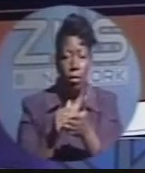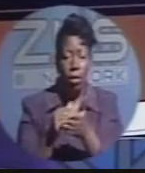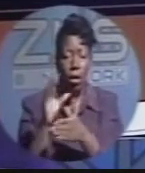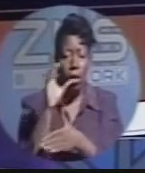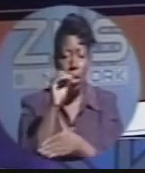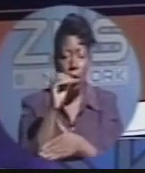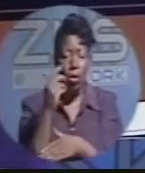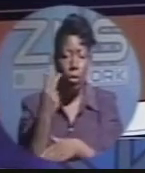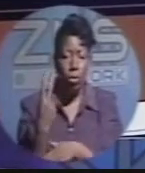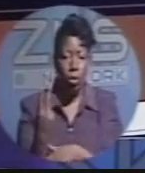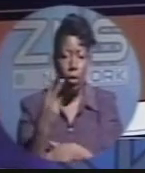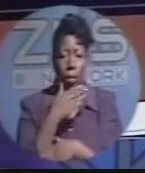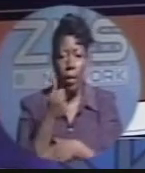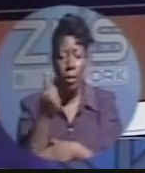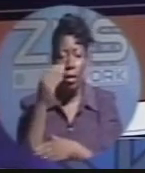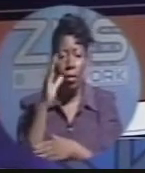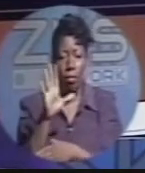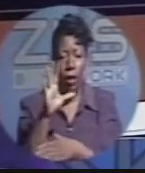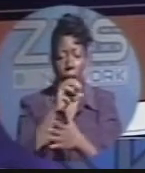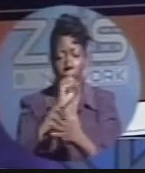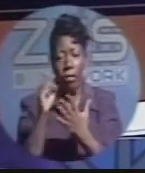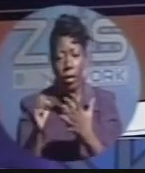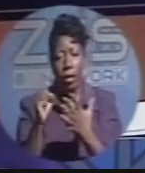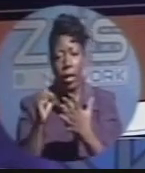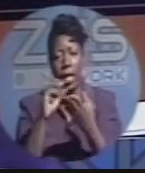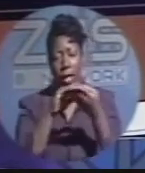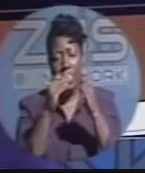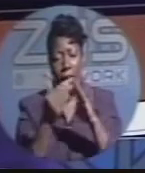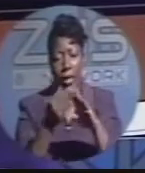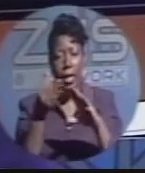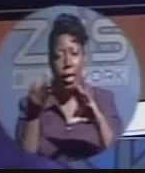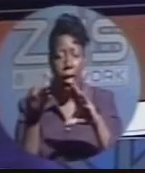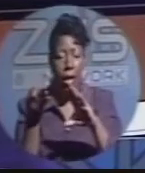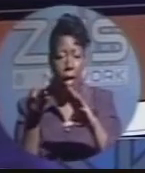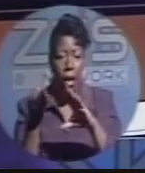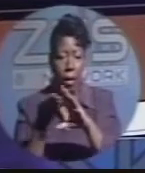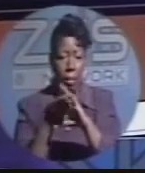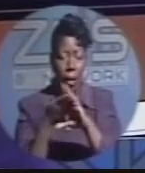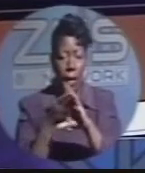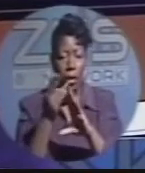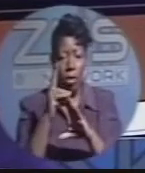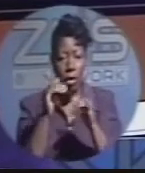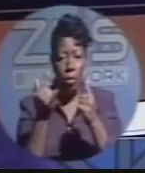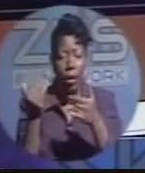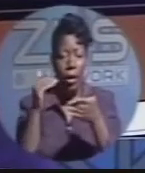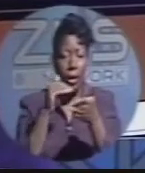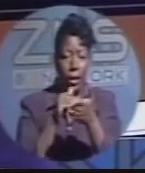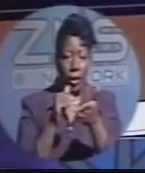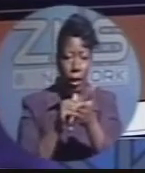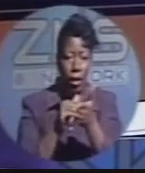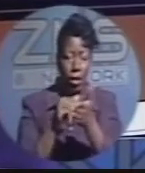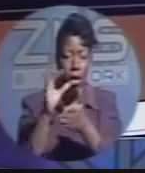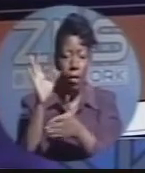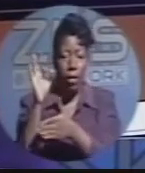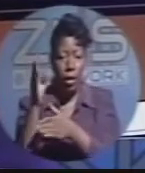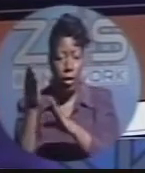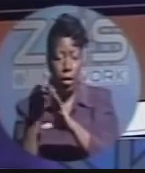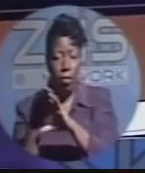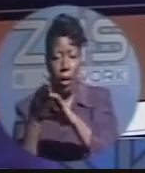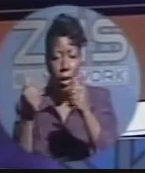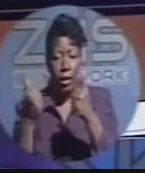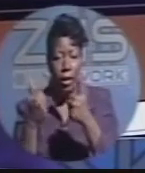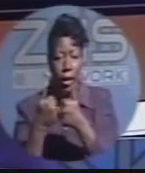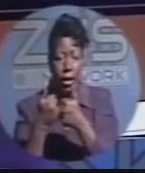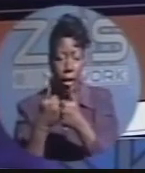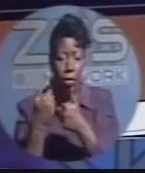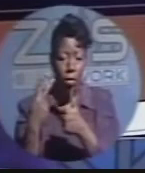0-2 in the best of five series. The Citibank Challengers living to play yet another day against the Fidelity Bulldogs. They took game three in a nail